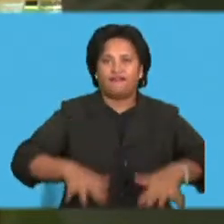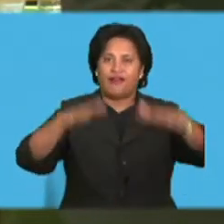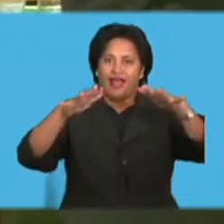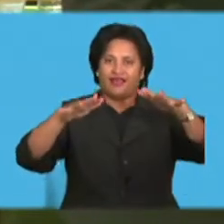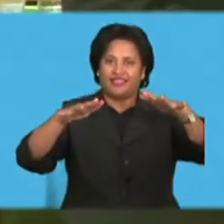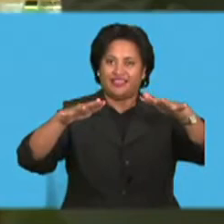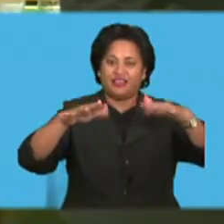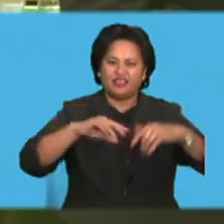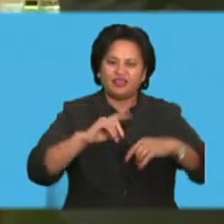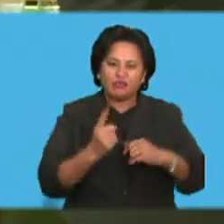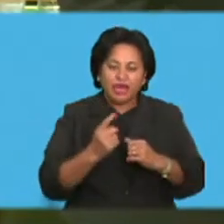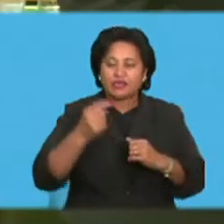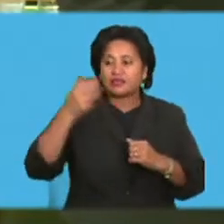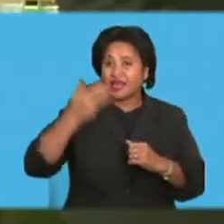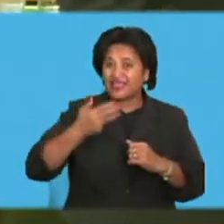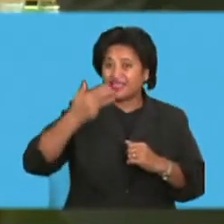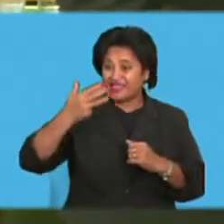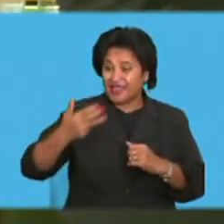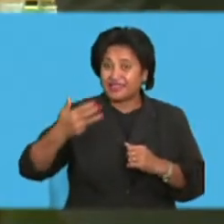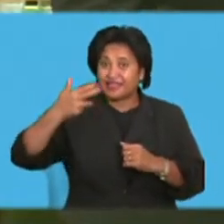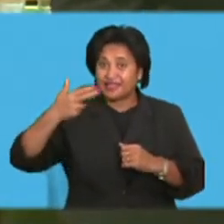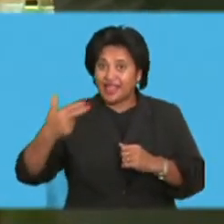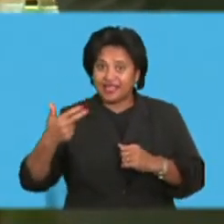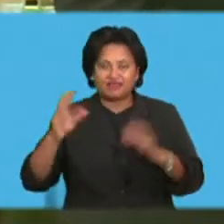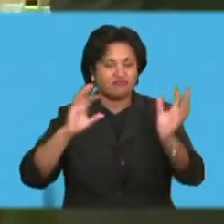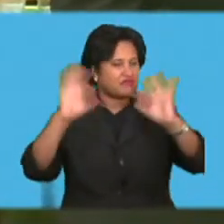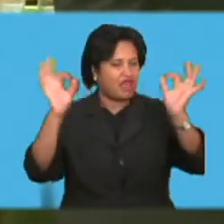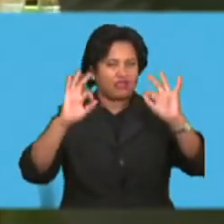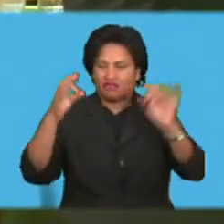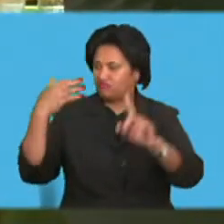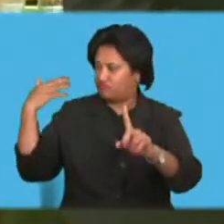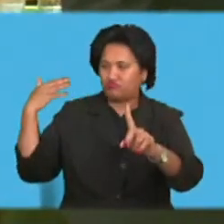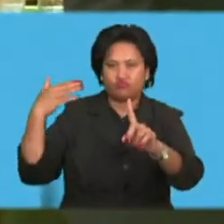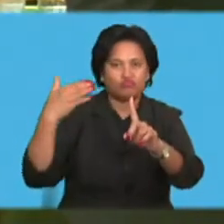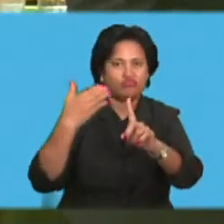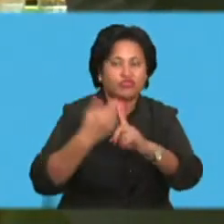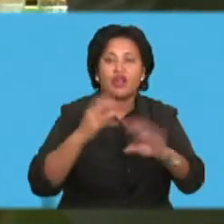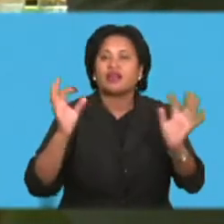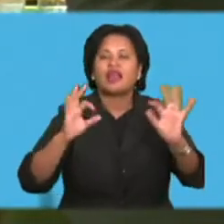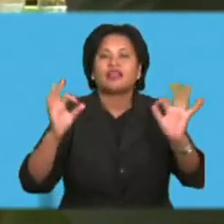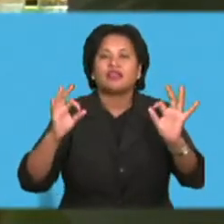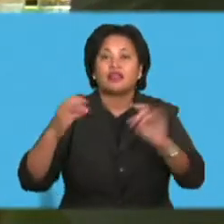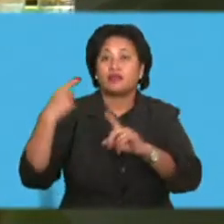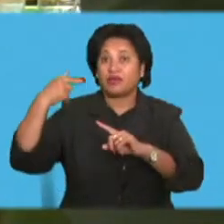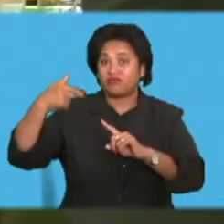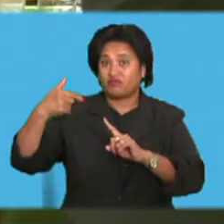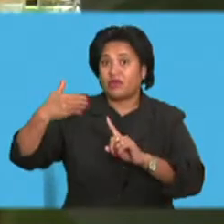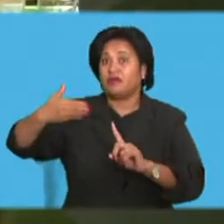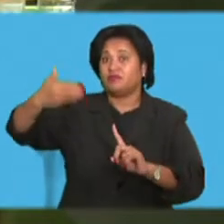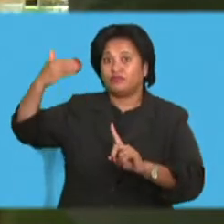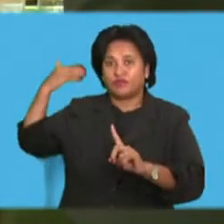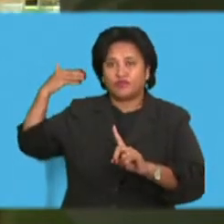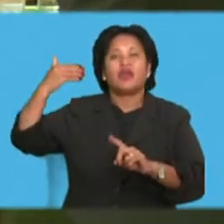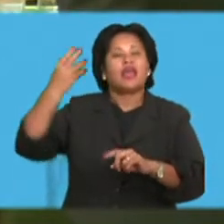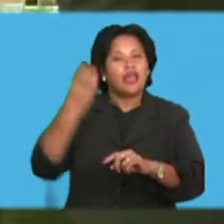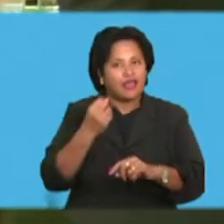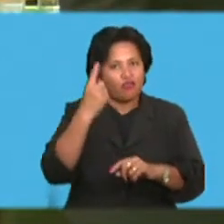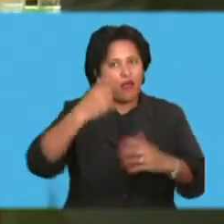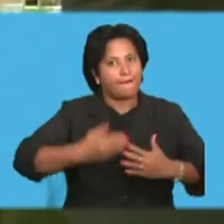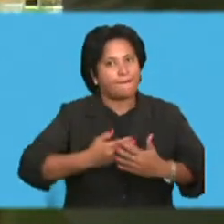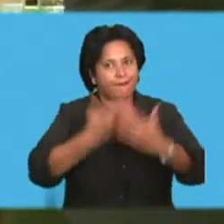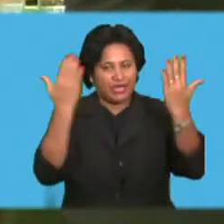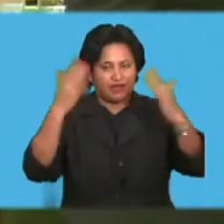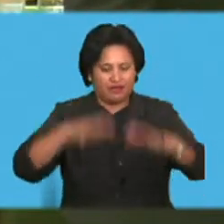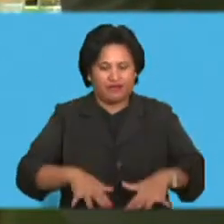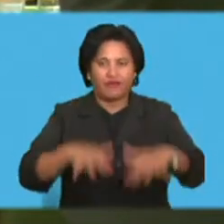since 1998, there was no major flood. Prior to that, there was a major flood which resulted in lost lives as well, Madam Speaker. So we now